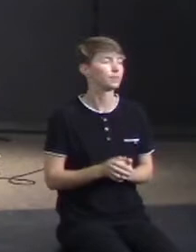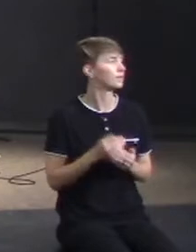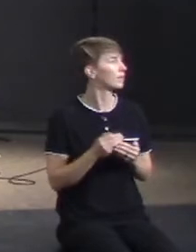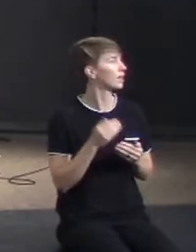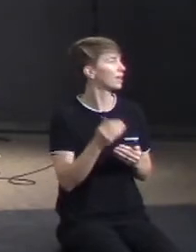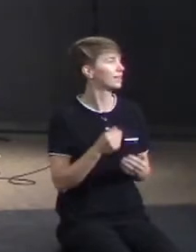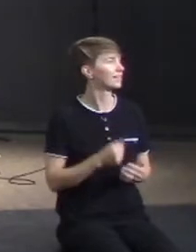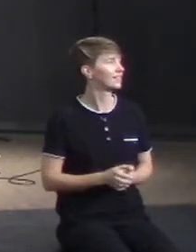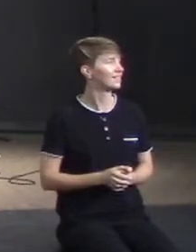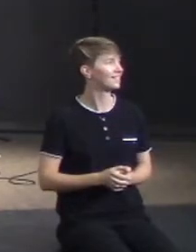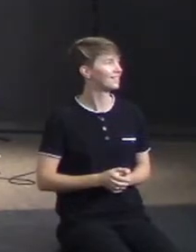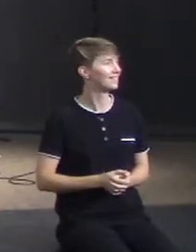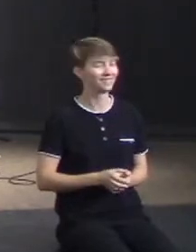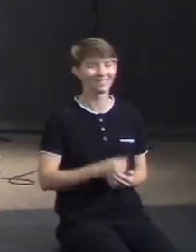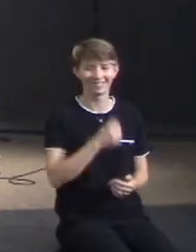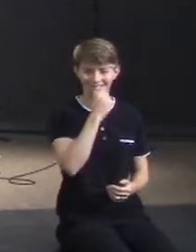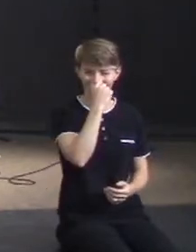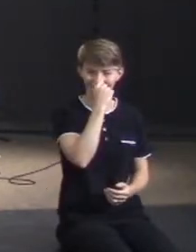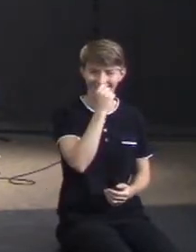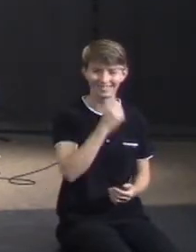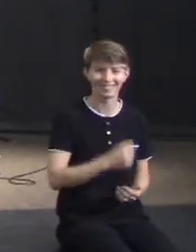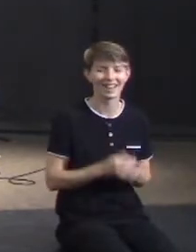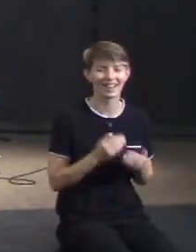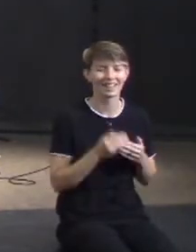Next slide.